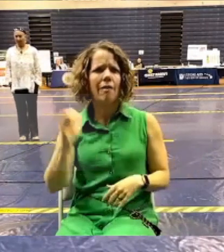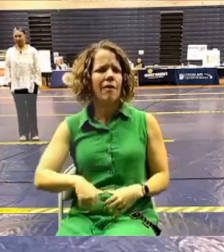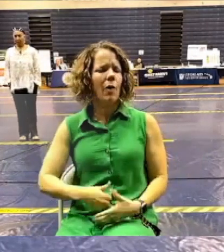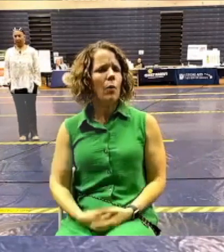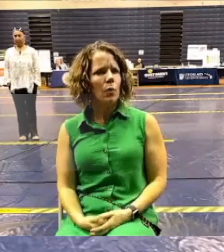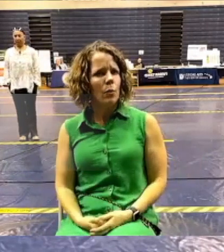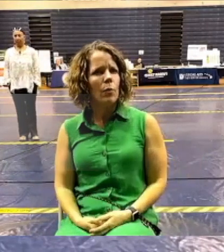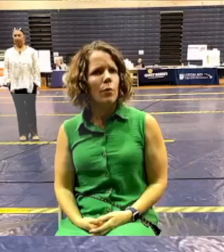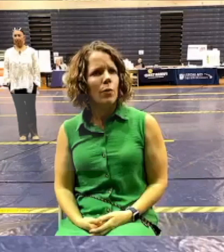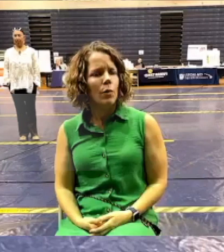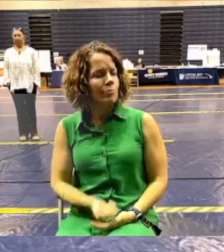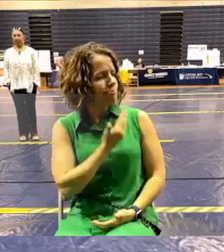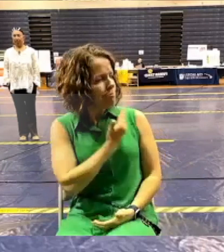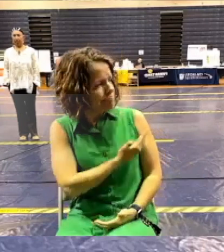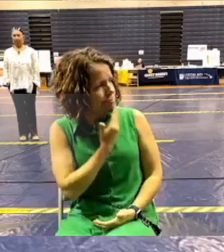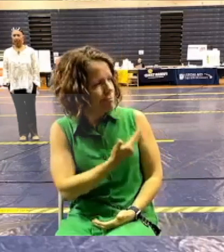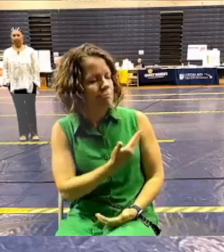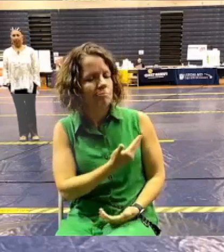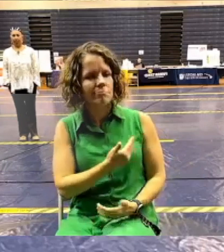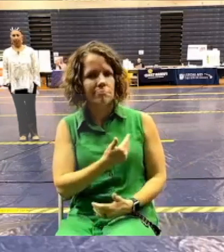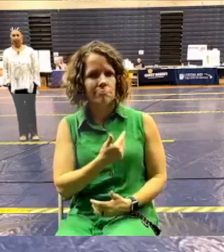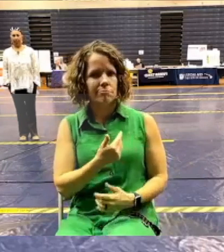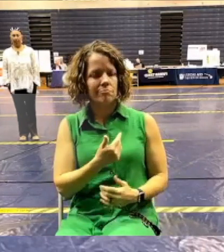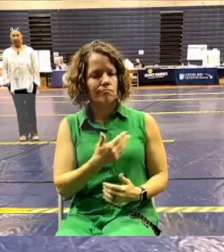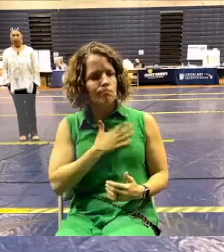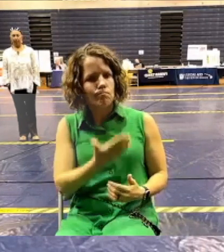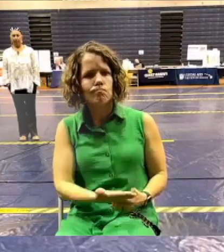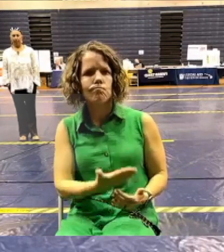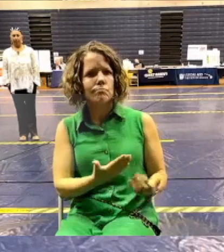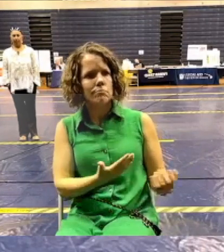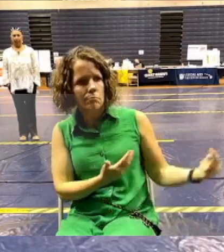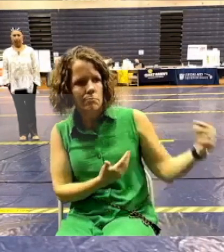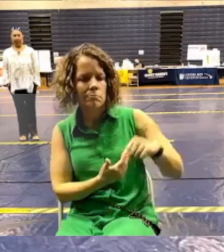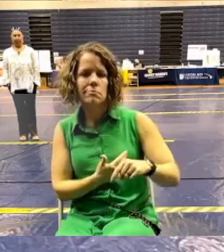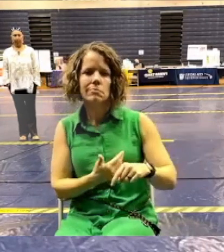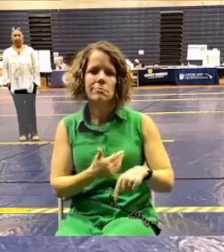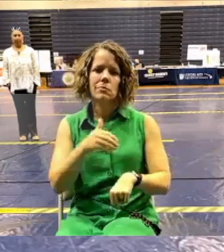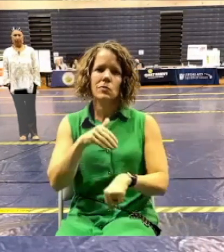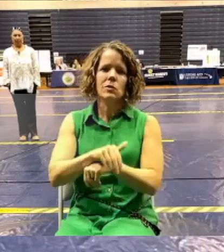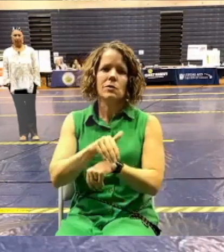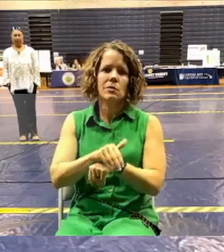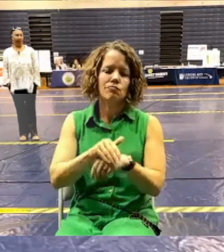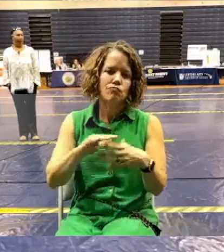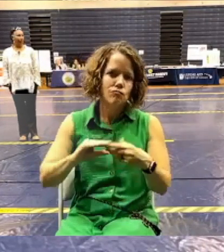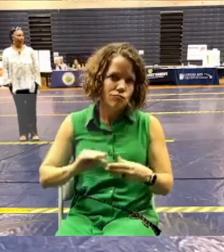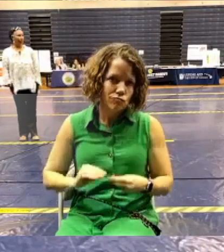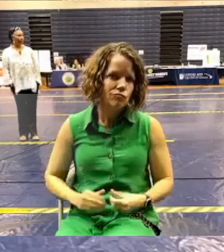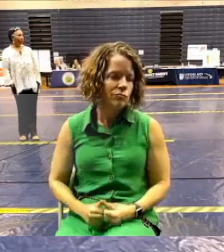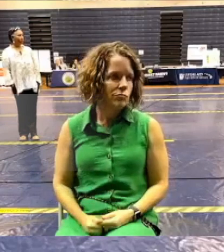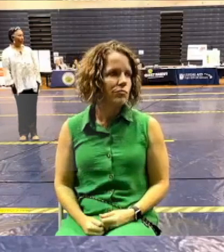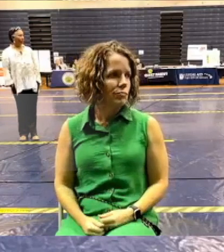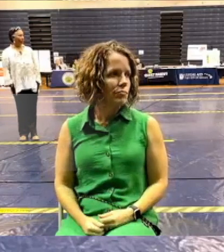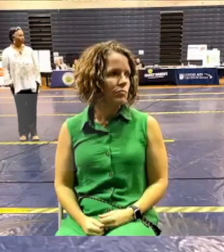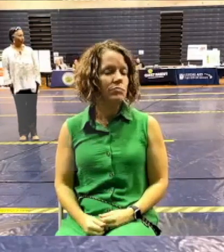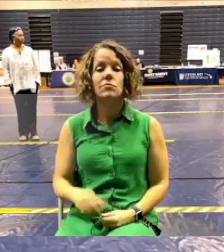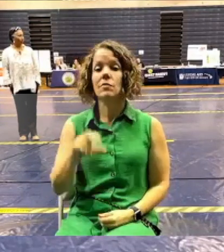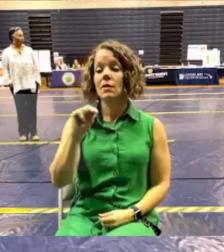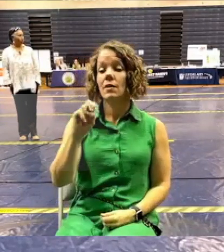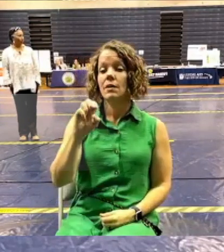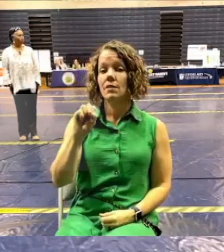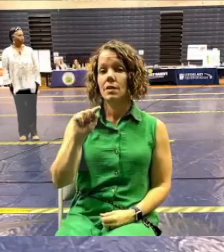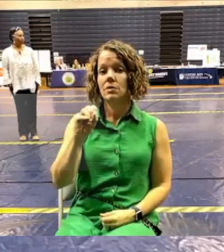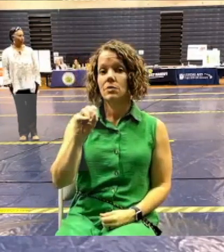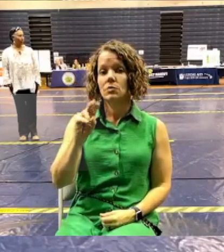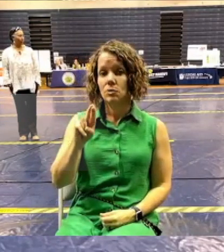well, as they do during the week. So I just wanted to give you that. Now, Nesta Ugale, you guys did not meet at that